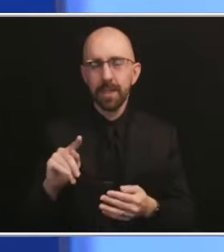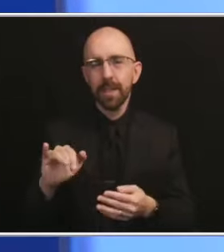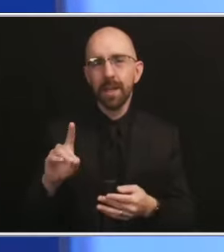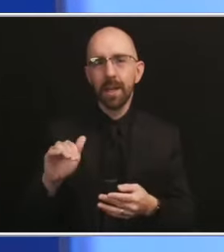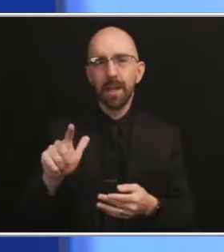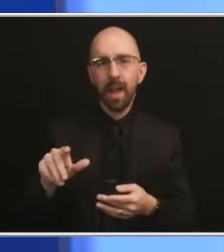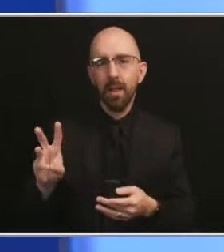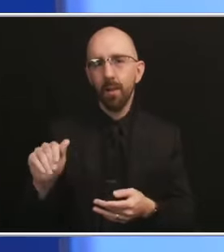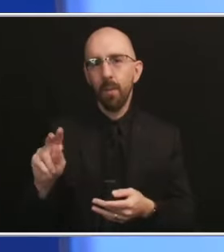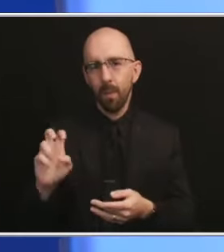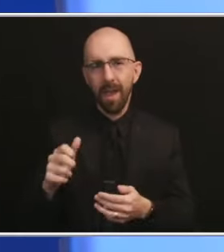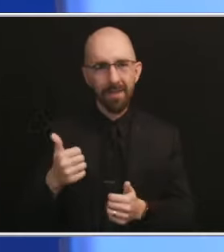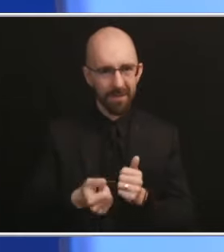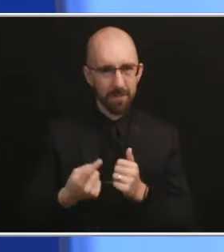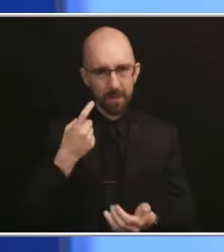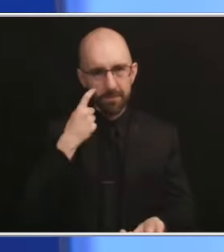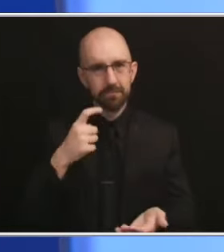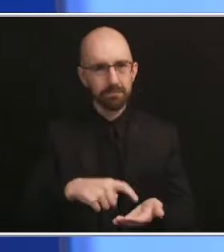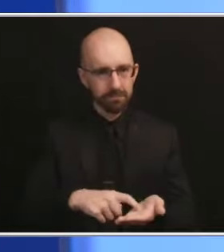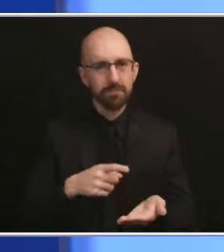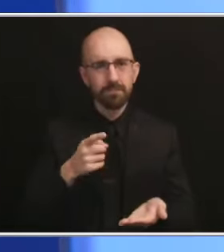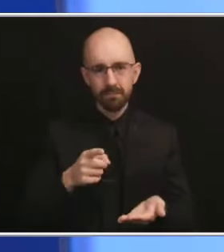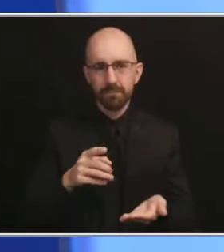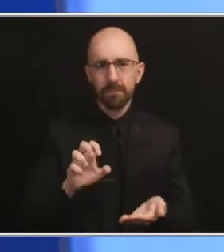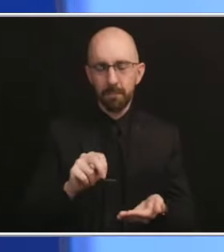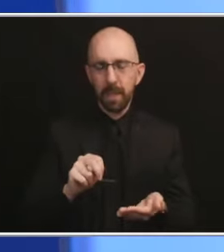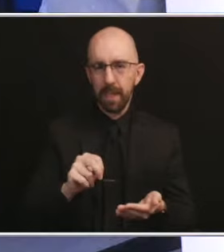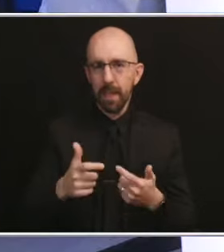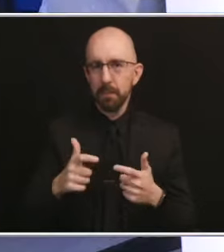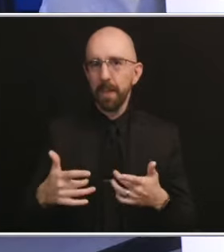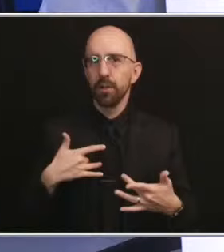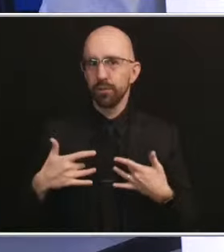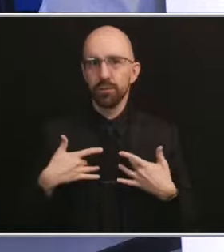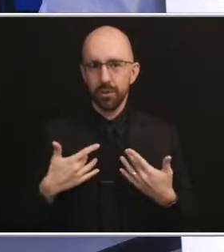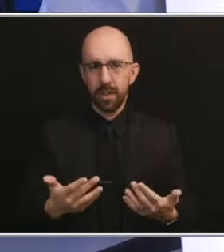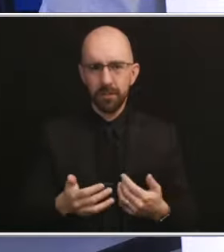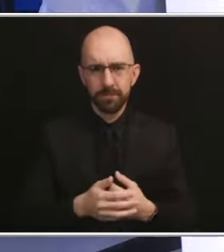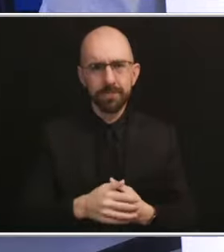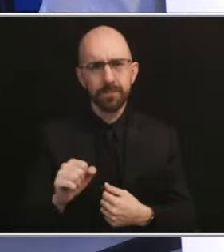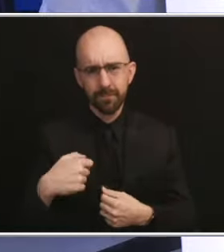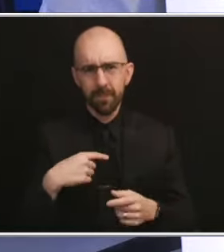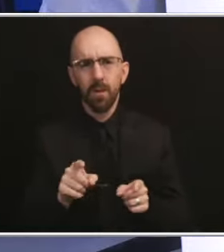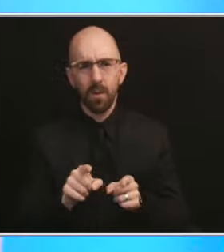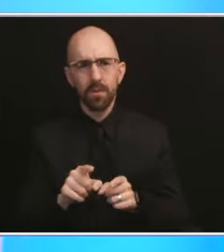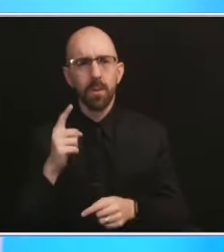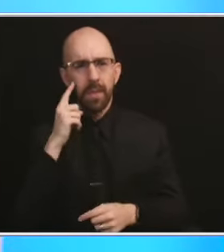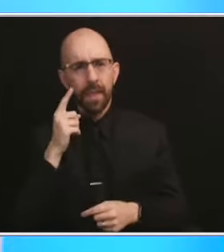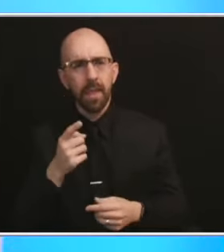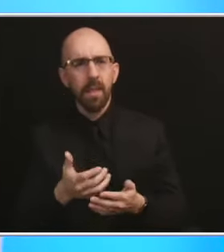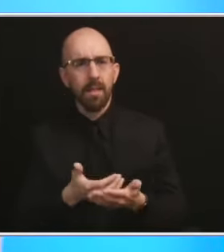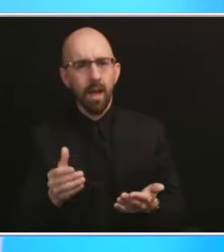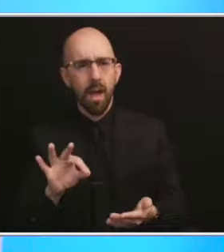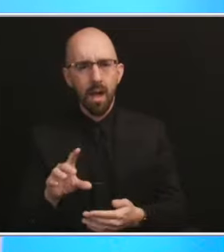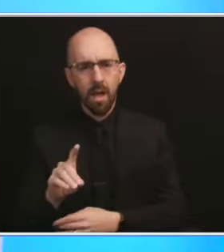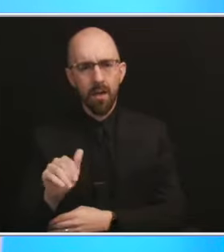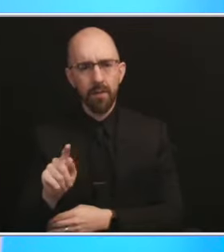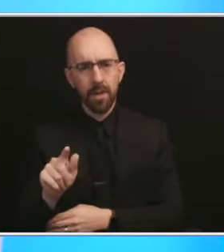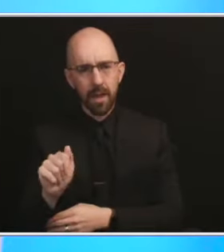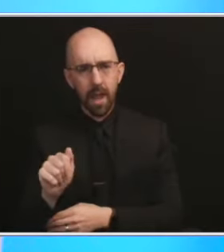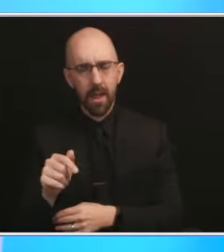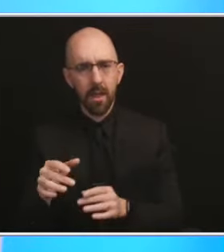has recognized and been a big concern that we have. Yeah, I also think there's a lot of data actually that liver